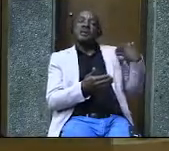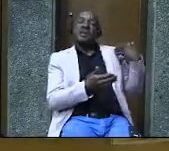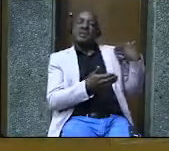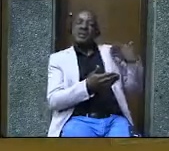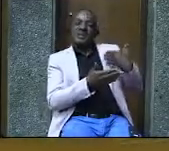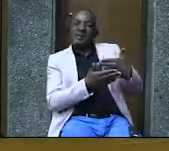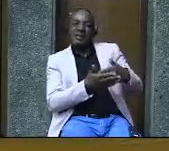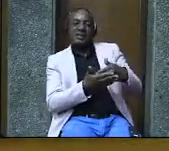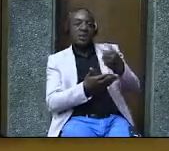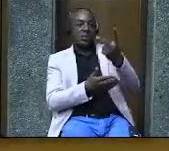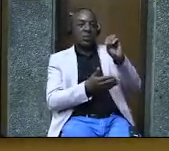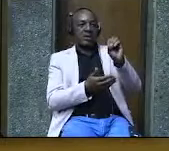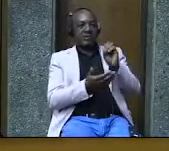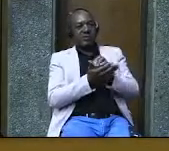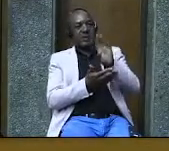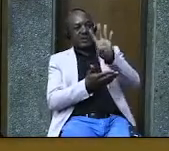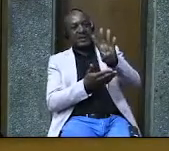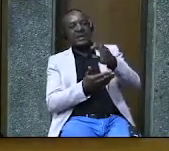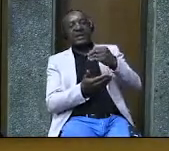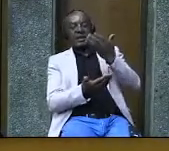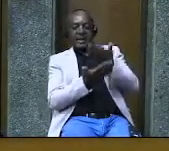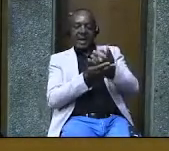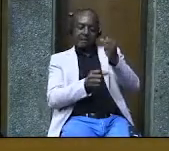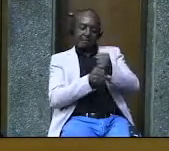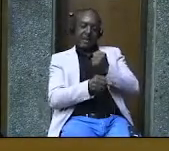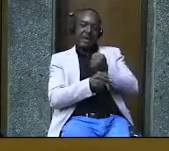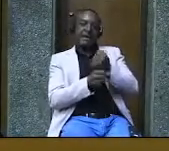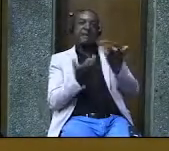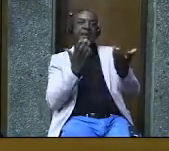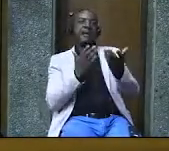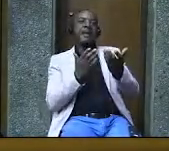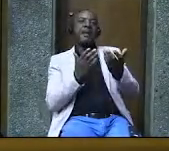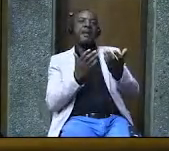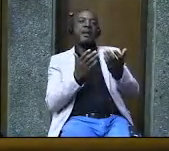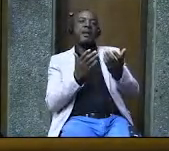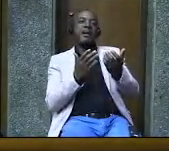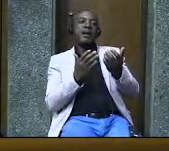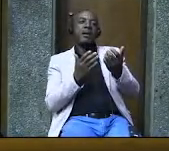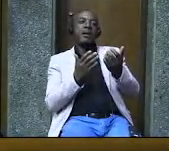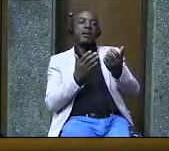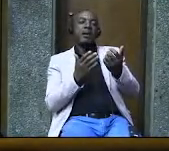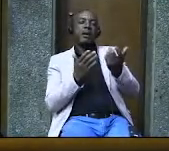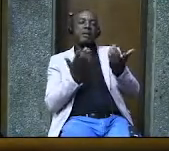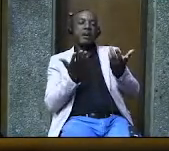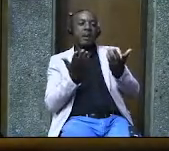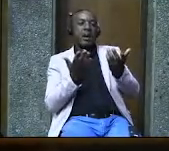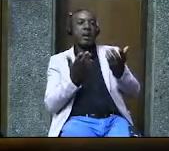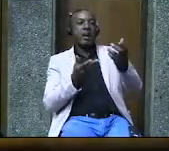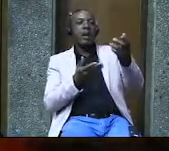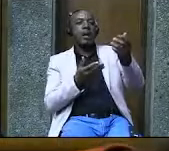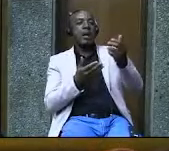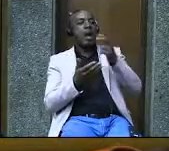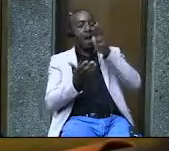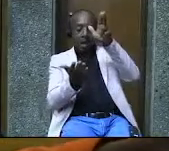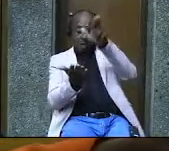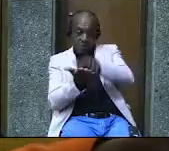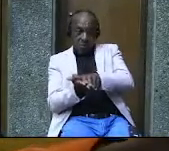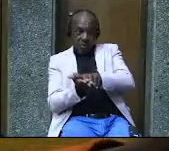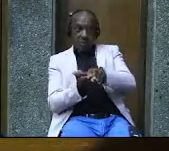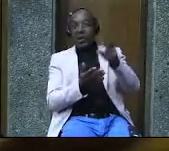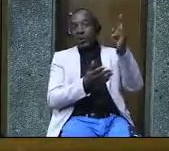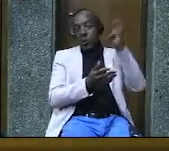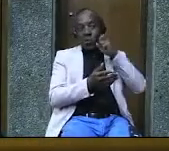2014, re etsweng a referendum so that ho tswe maikutlo a batho direct from